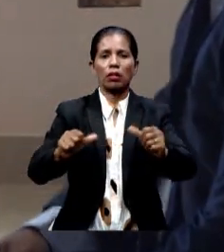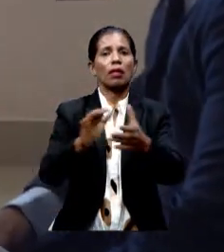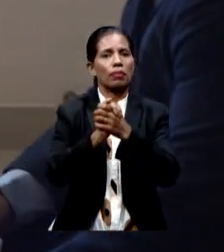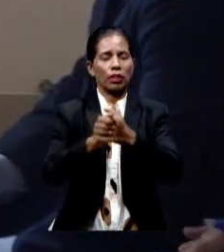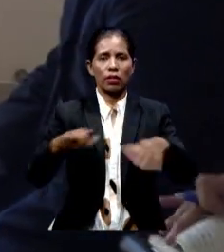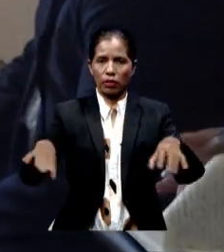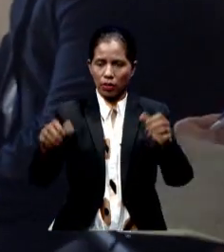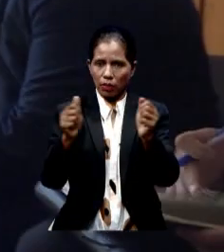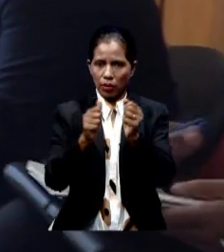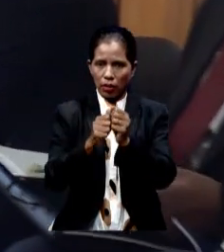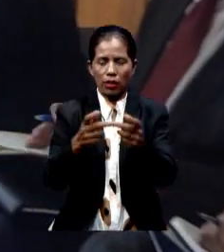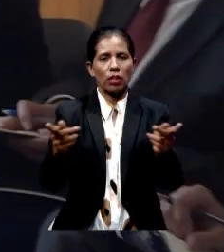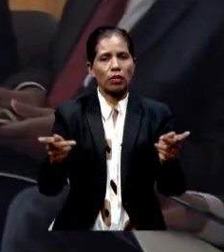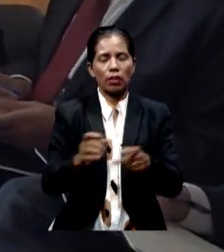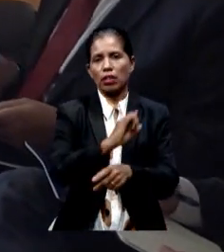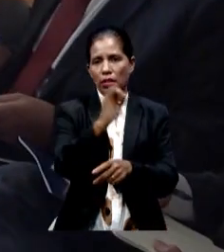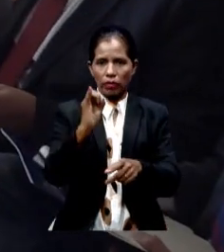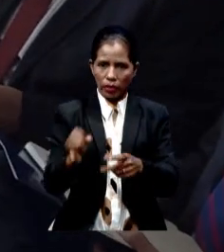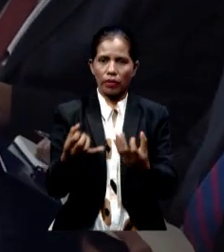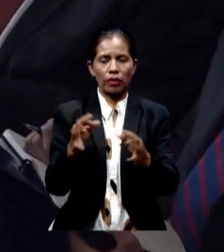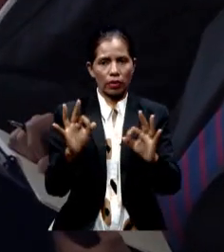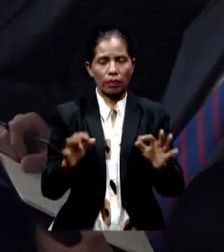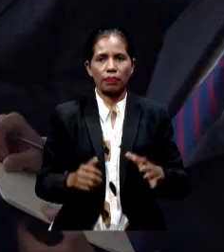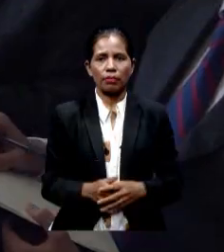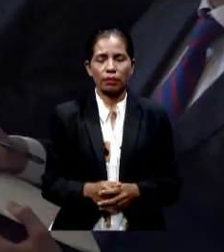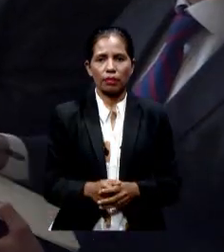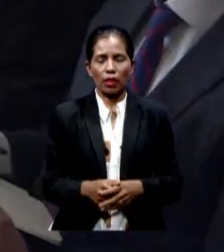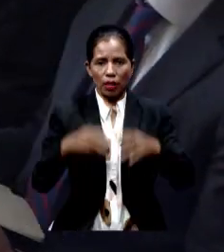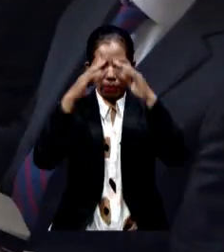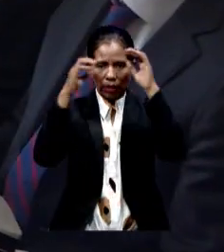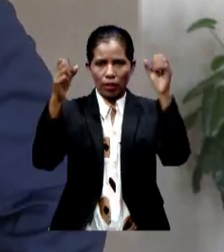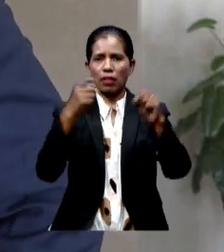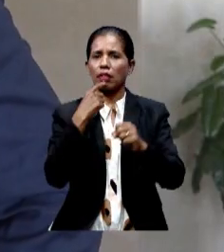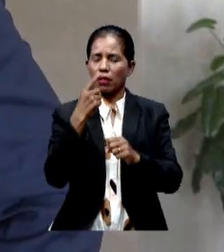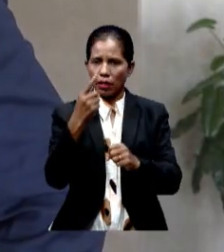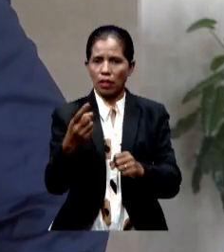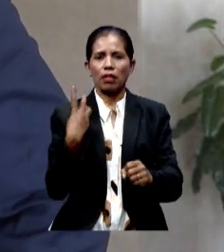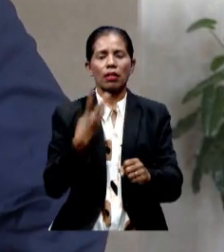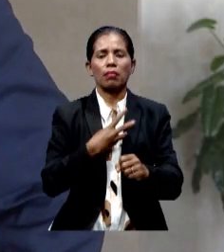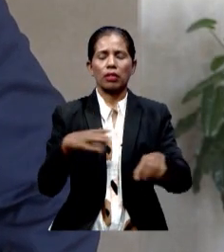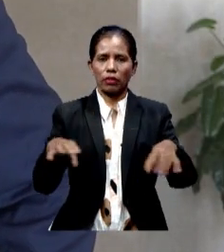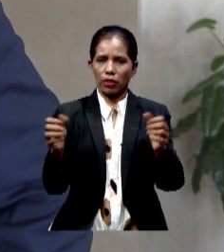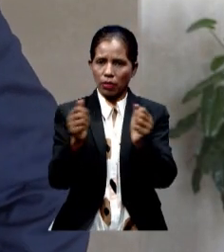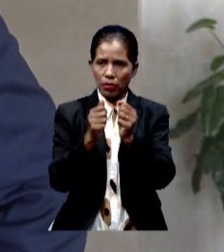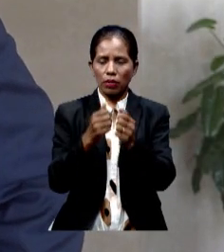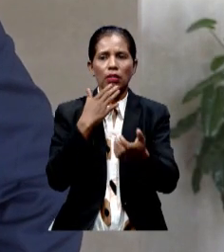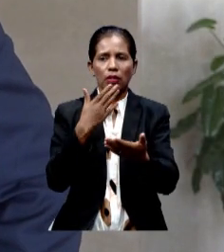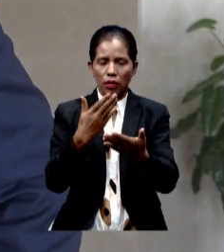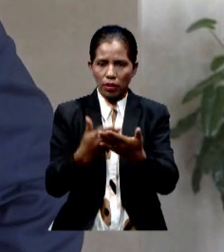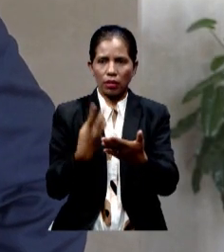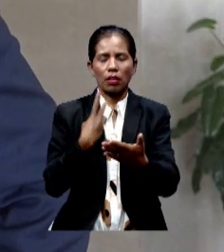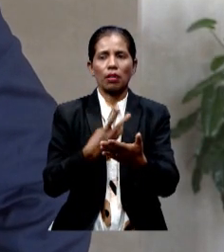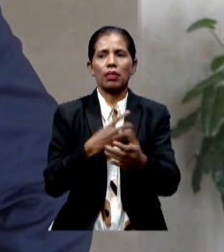Kooperesaun iha are ne bemak identifika ona. The President and I had a good discussion. He welcomed me